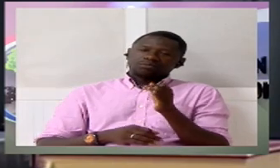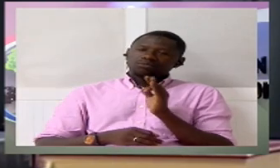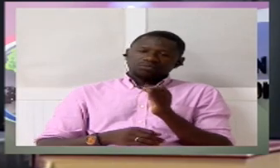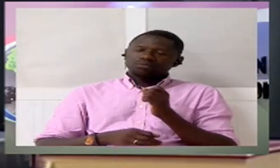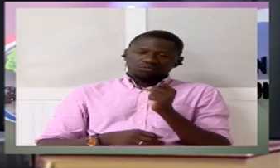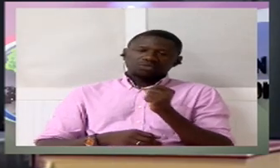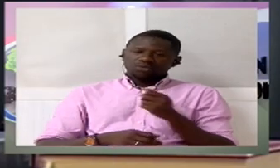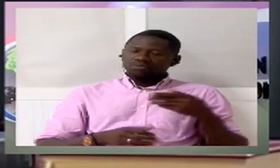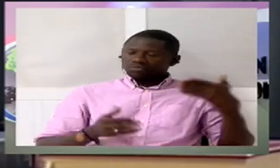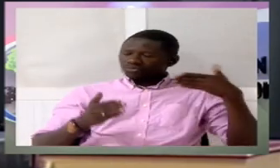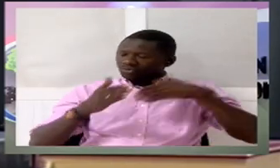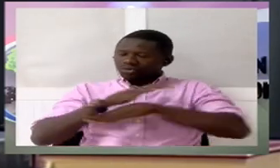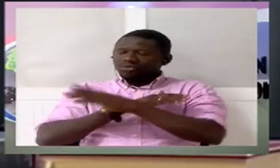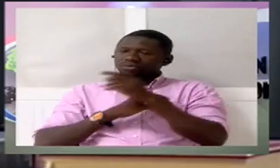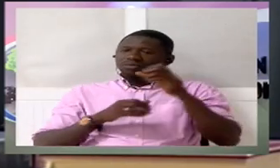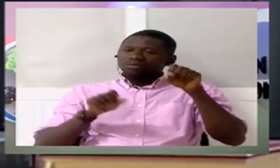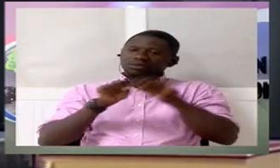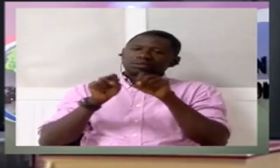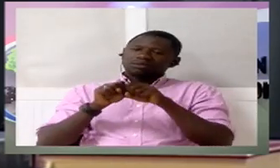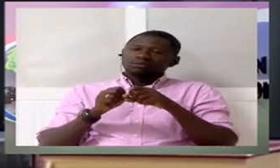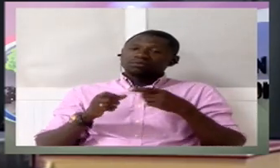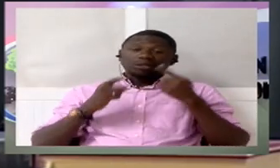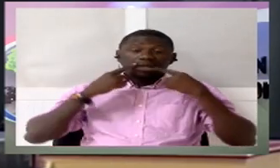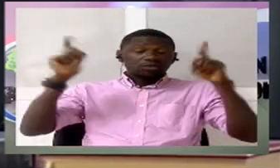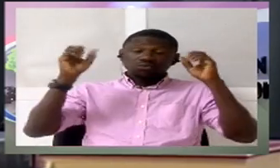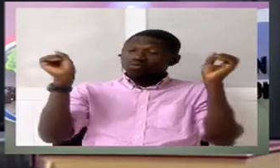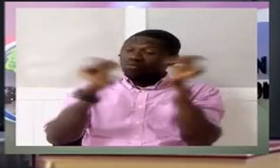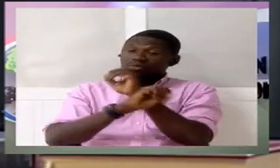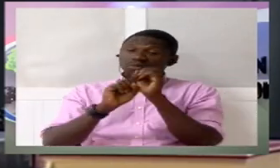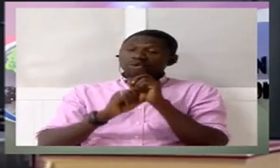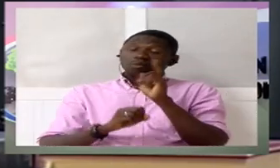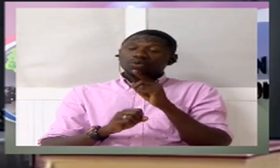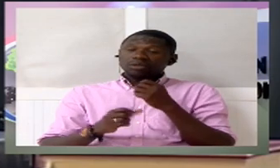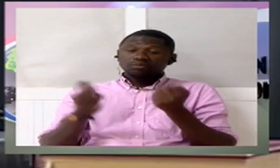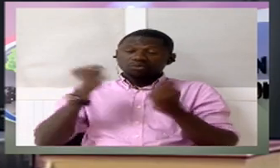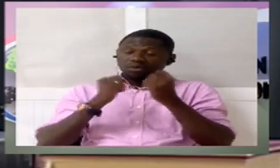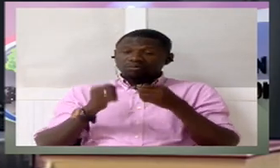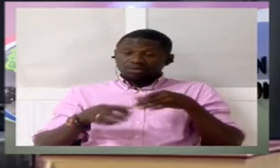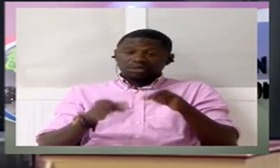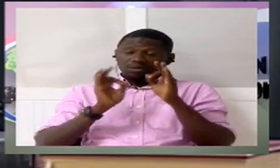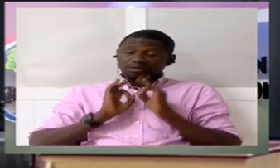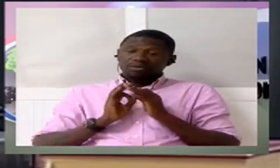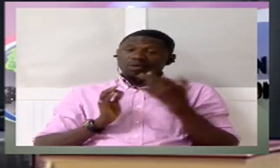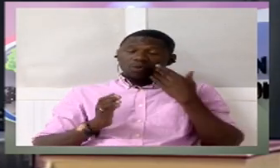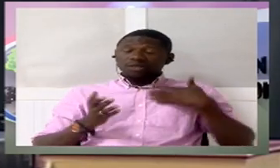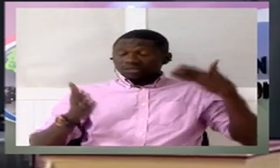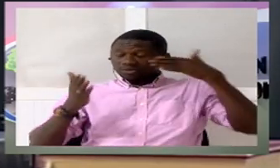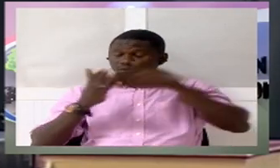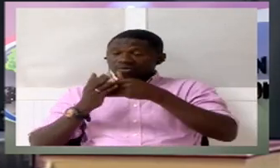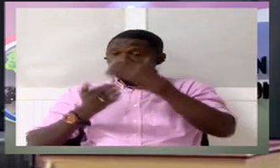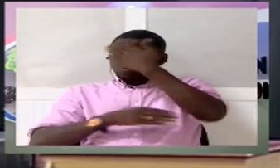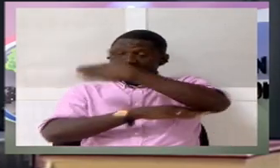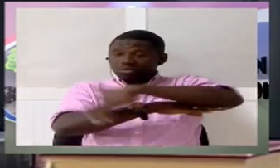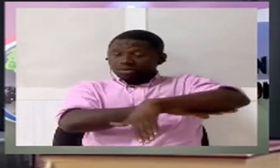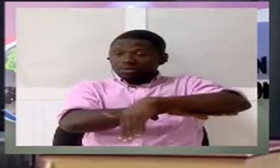Senegal. Heading to Senegal. Mansaramola. I didn't announce it to anyone. But the vehicle that I took, when I got to the